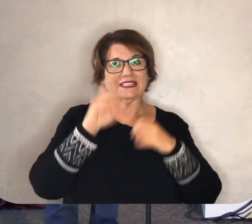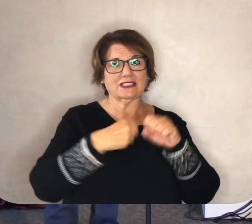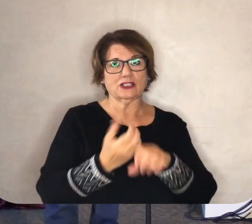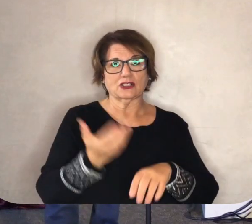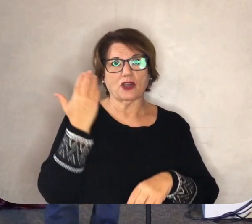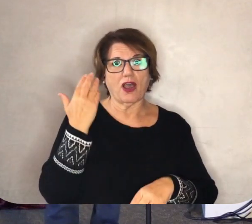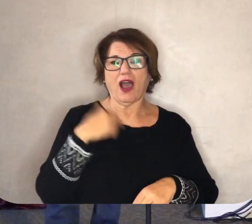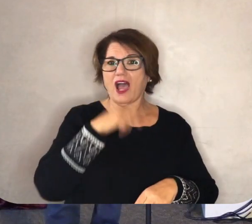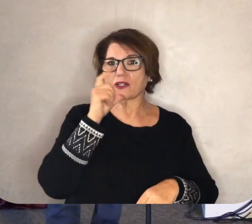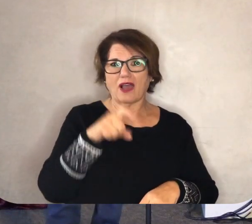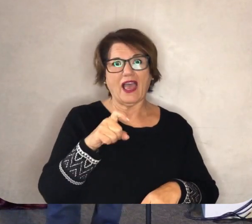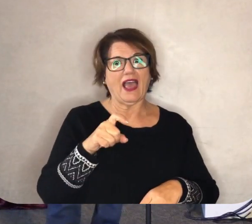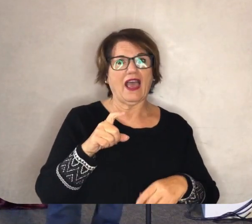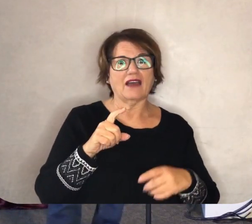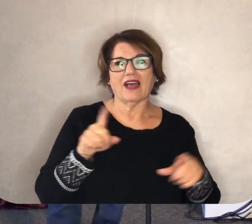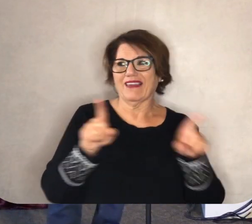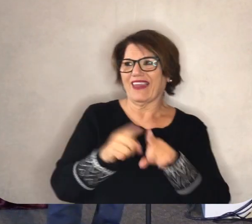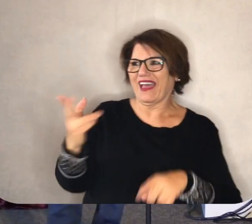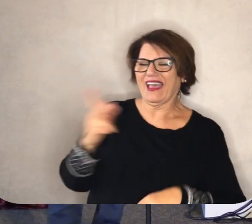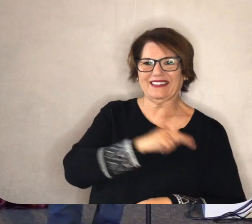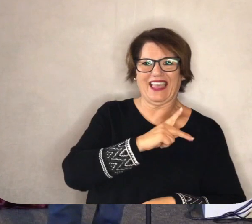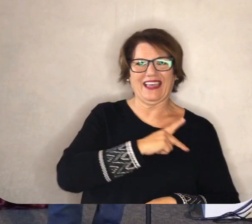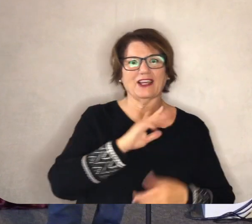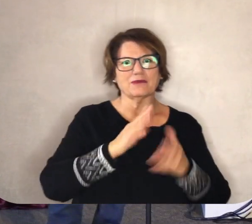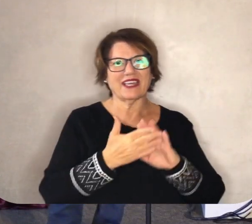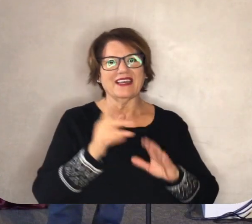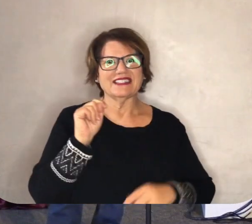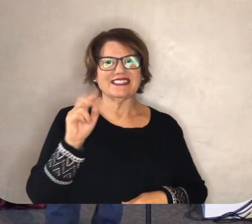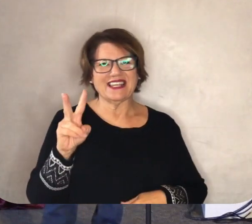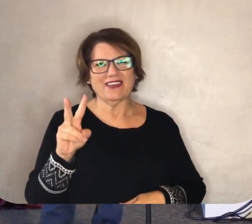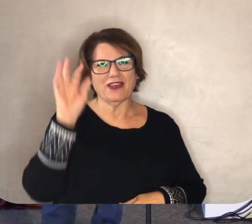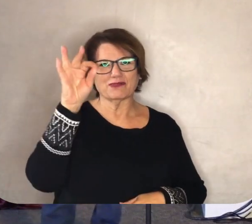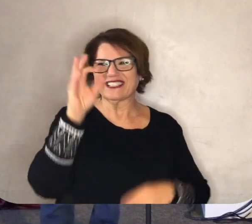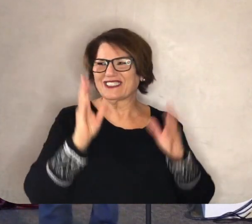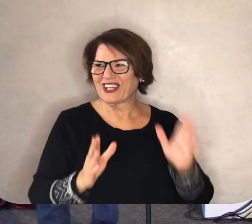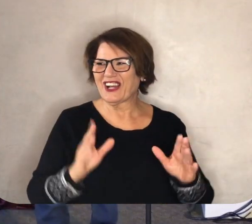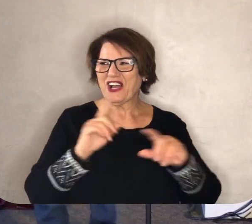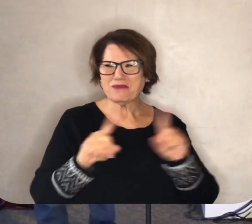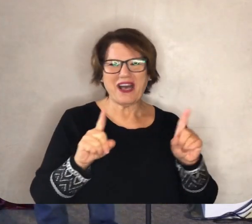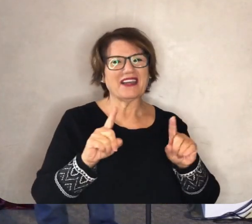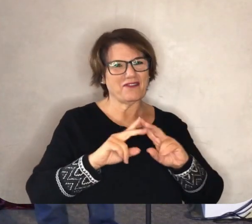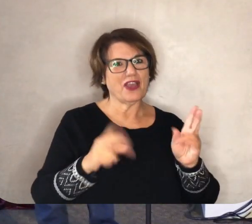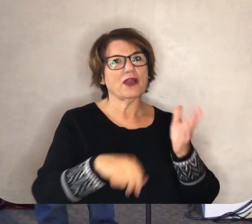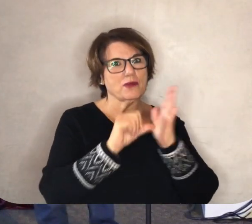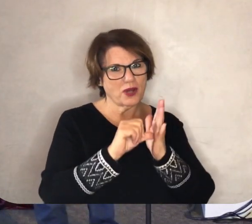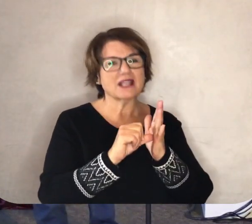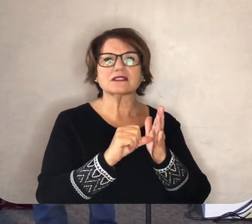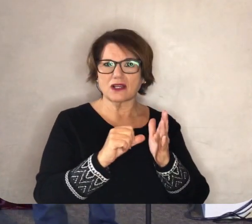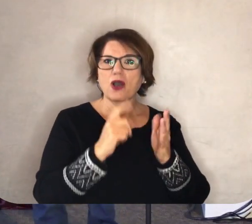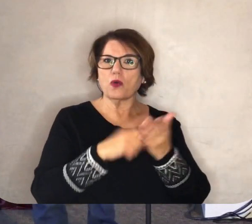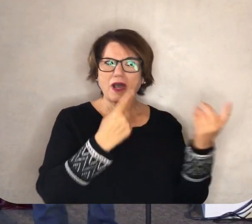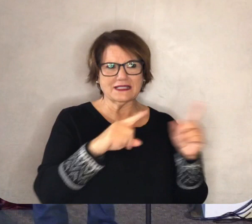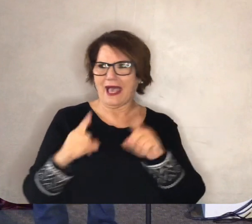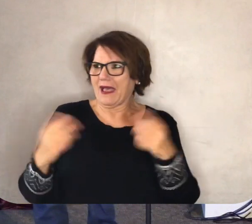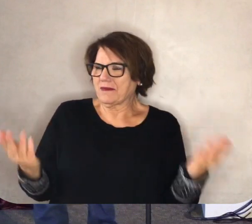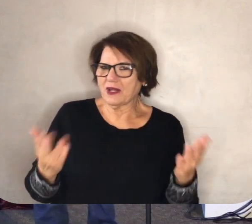I do not have to spend my life, as Keenan does, as a televangelist. But I am very, very impressed by what is happening